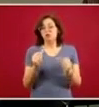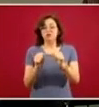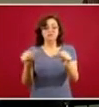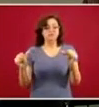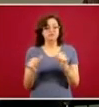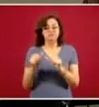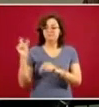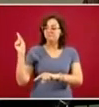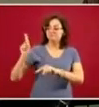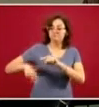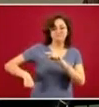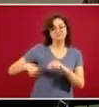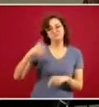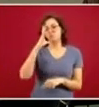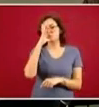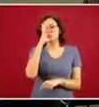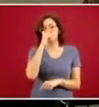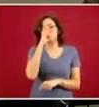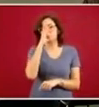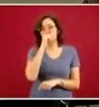important.